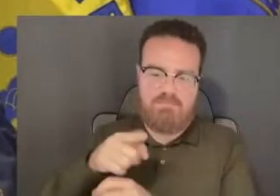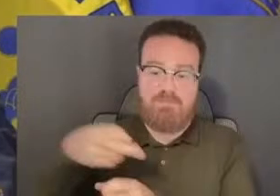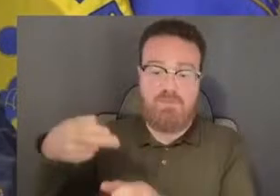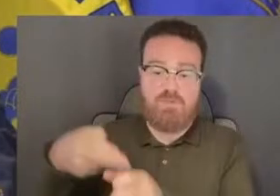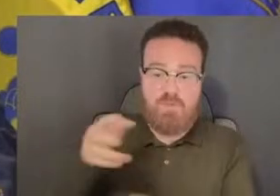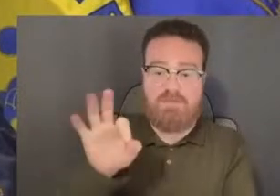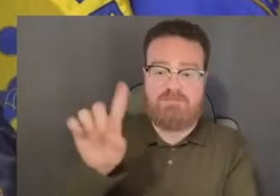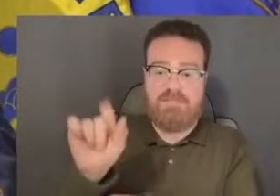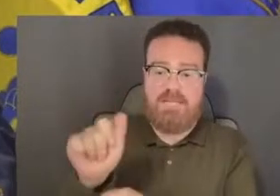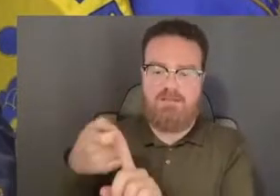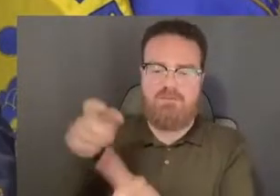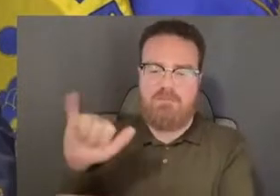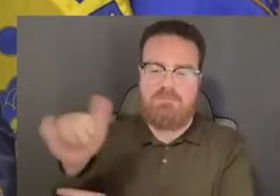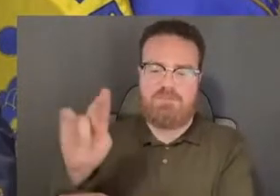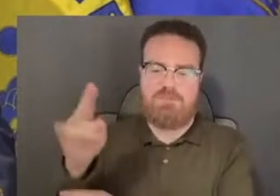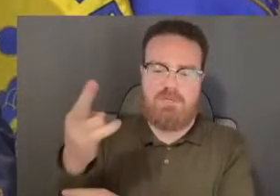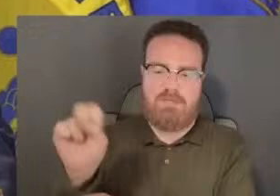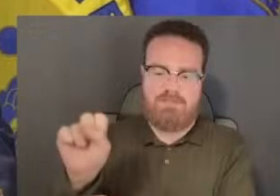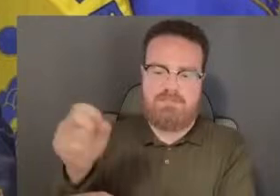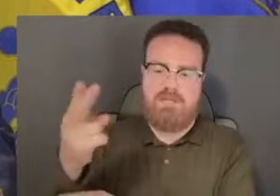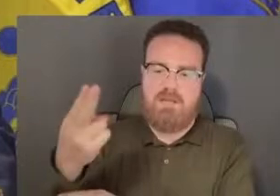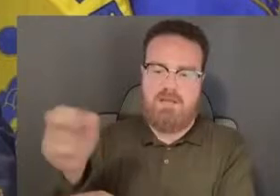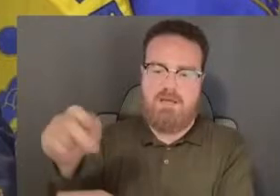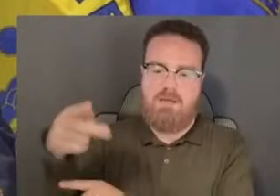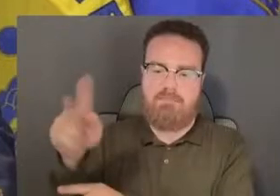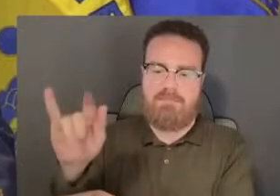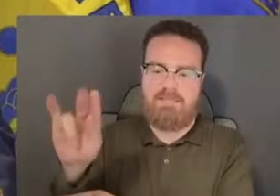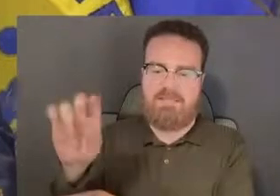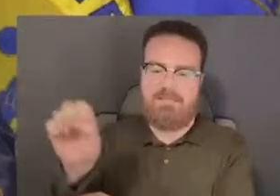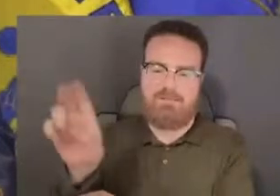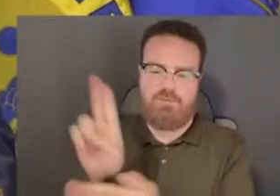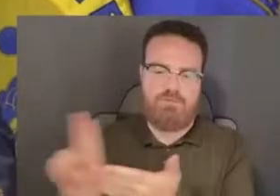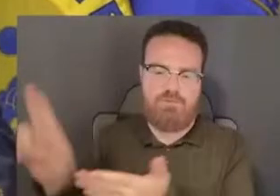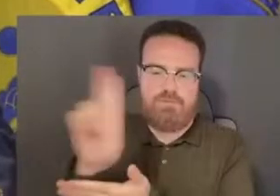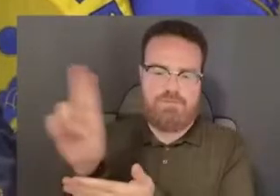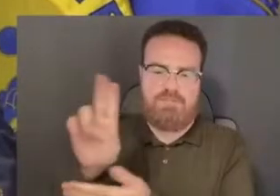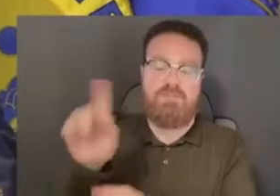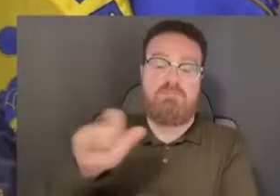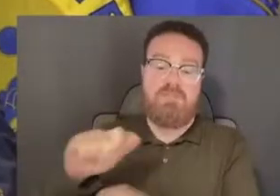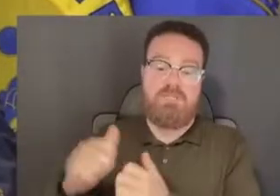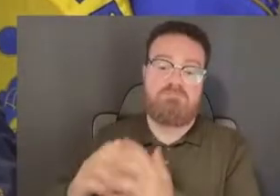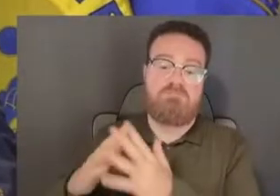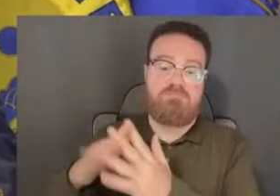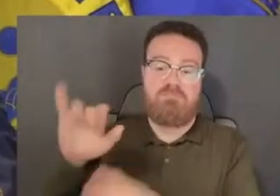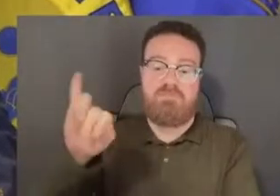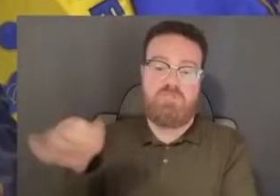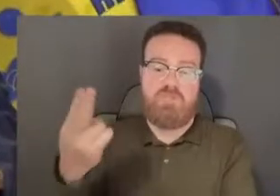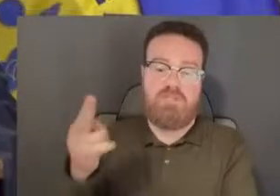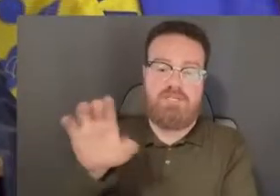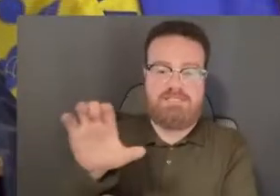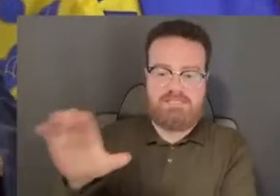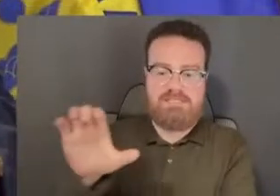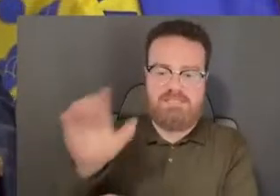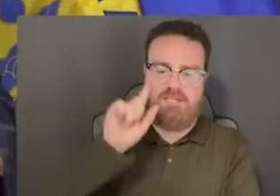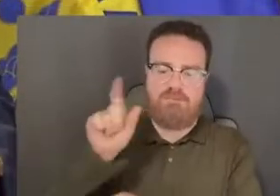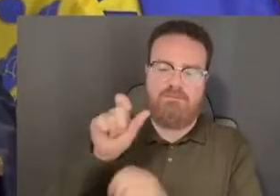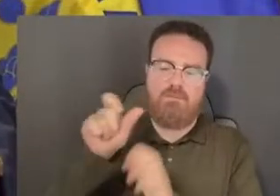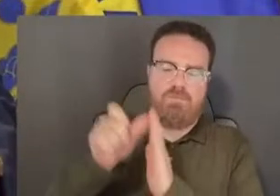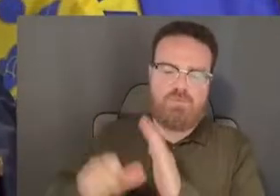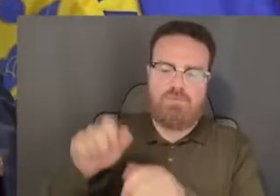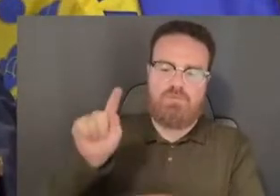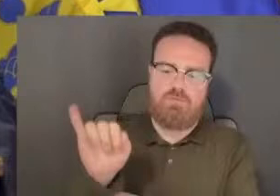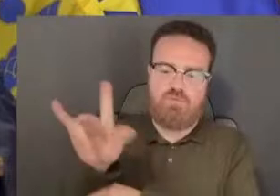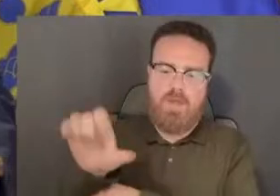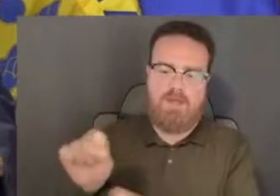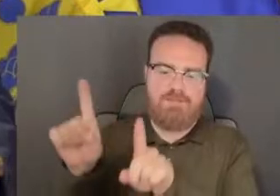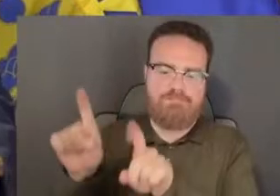Center for Surgical Trials and Outcomes Research, was named an endowed chair in the gastrointestinal surgery, and for the past 22 years has